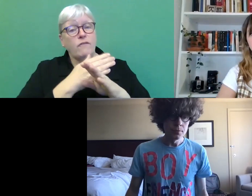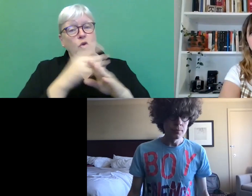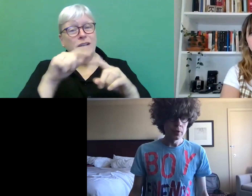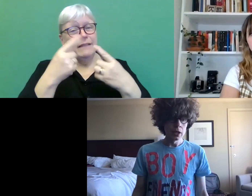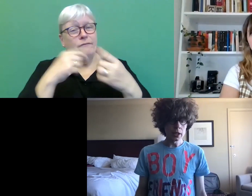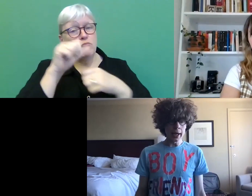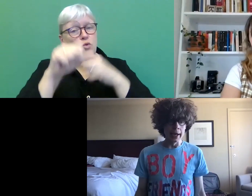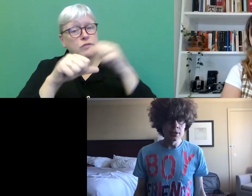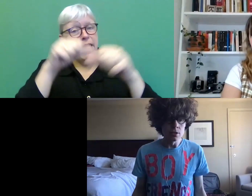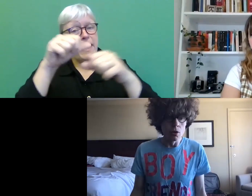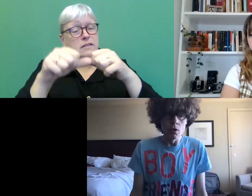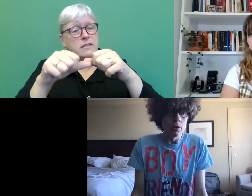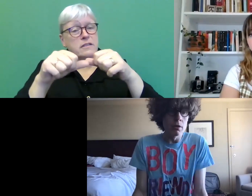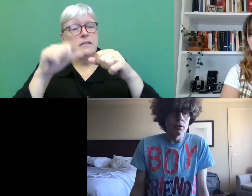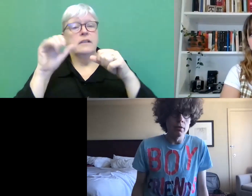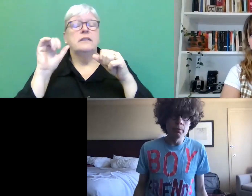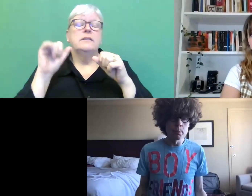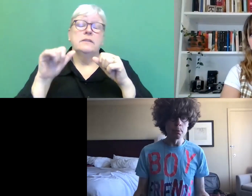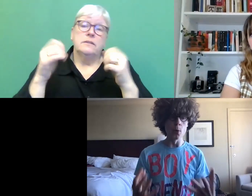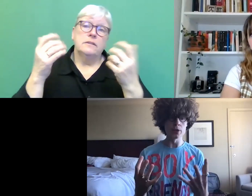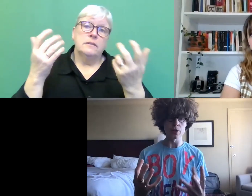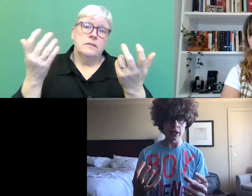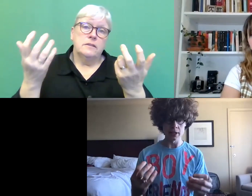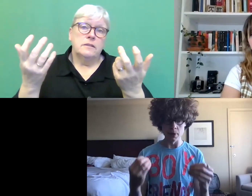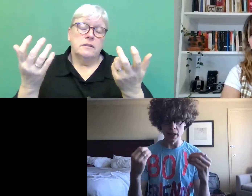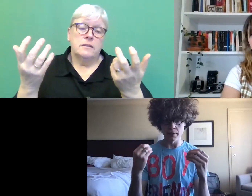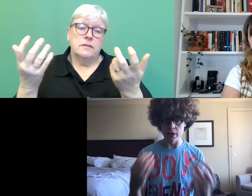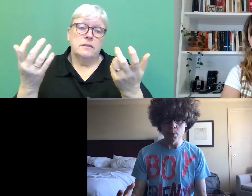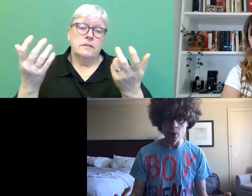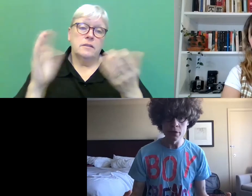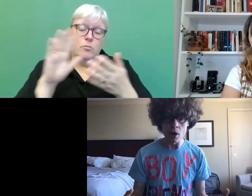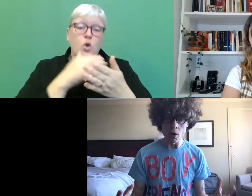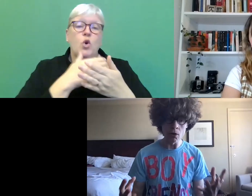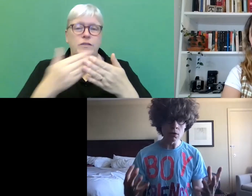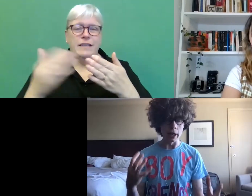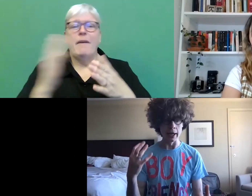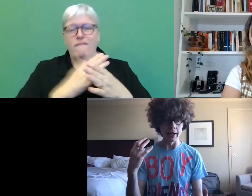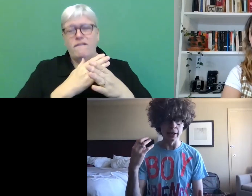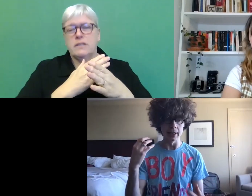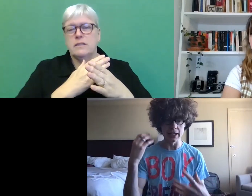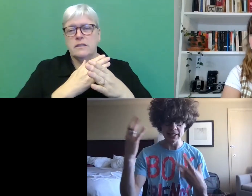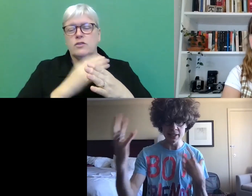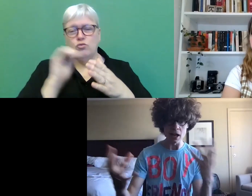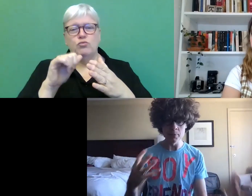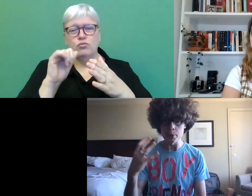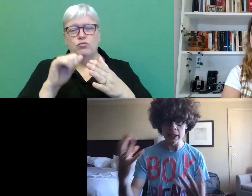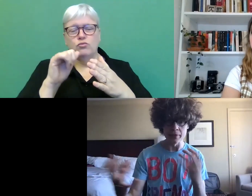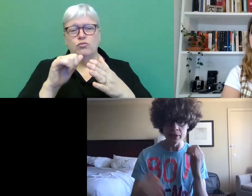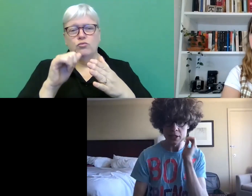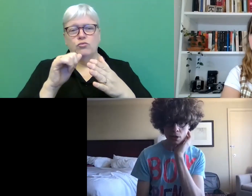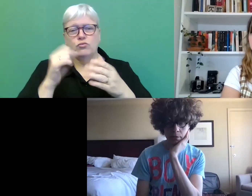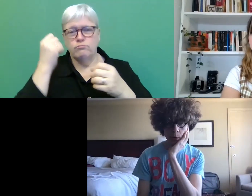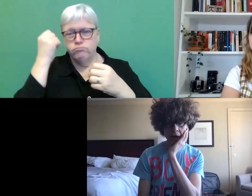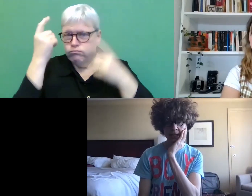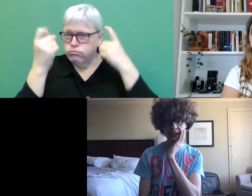prose? Yeah, so poetry is my first port of call. Ideas come to me in